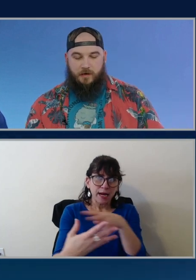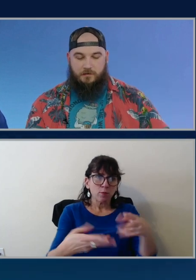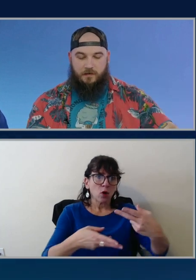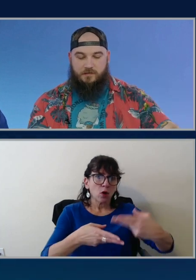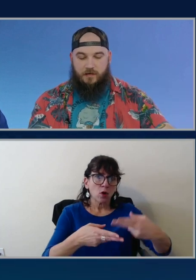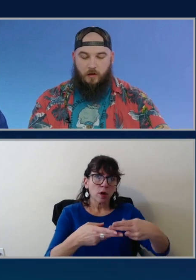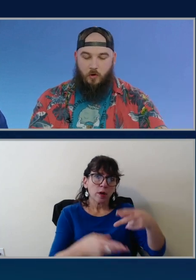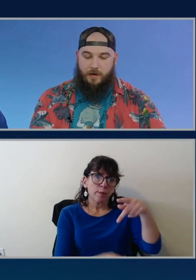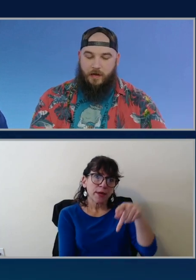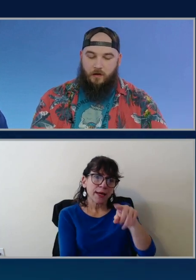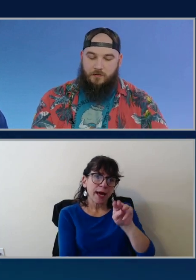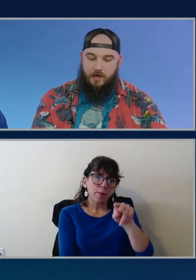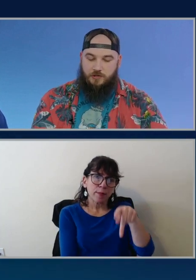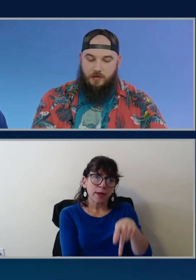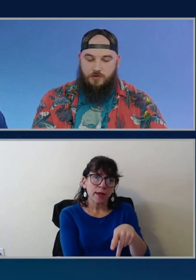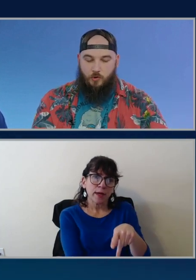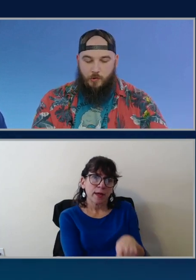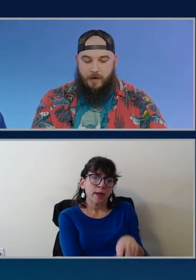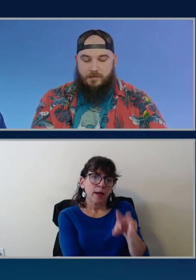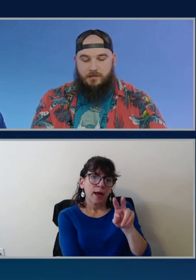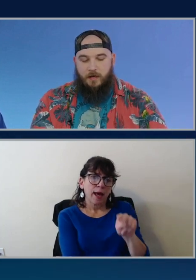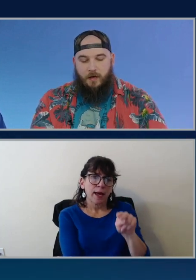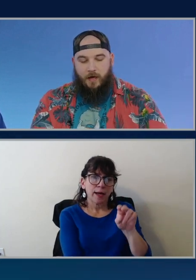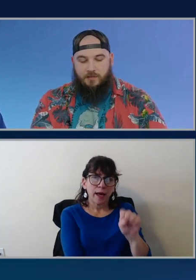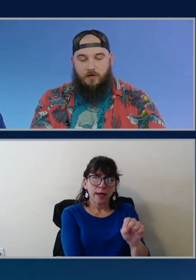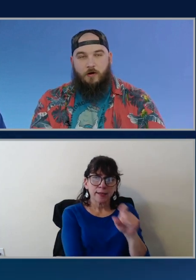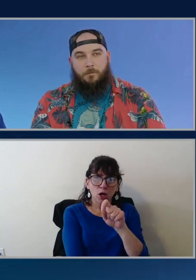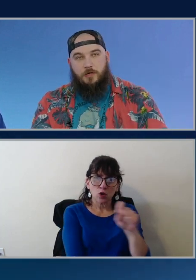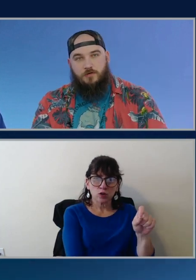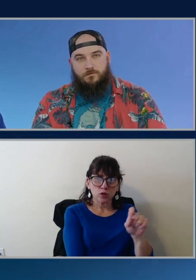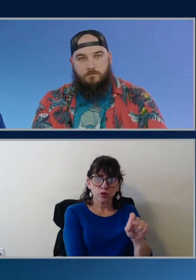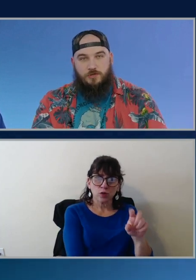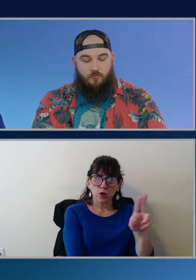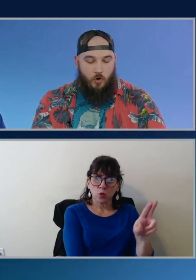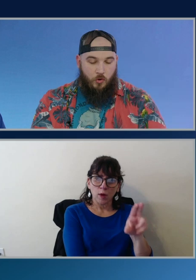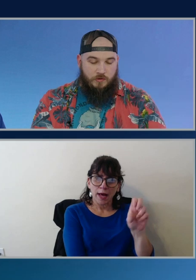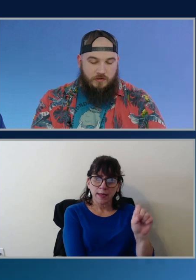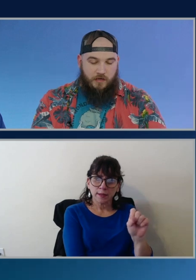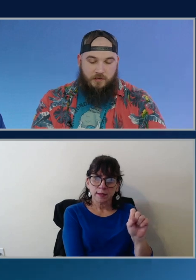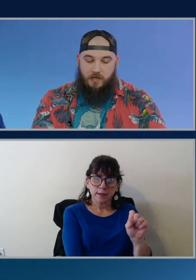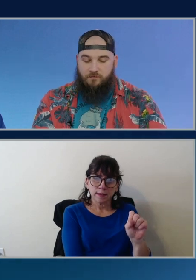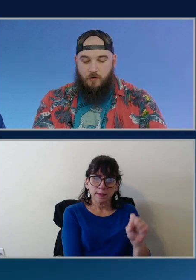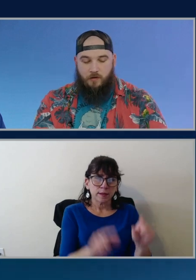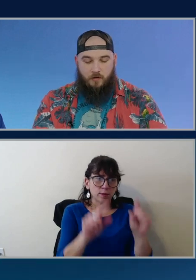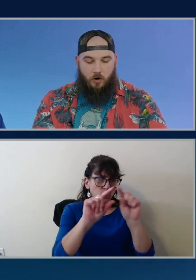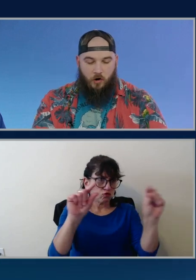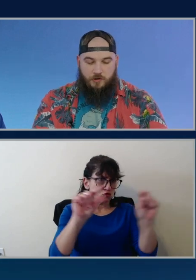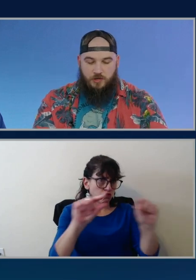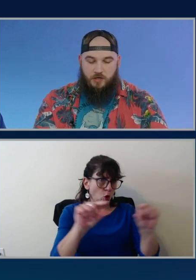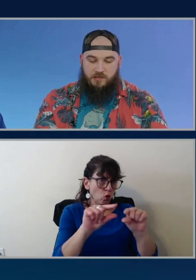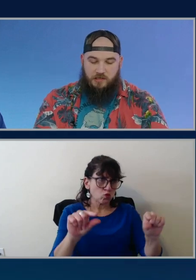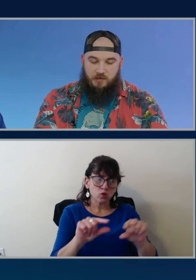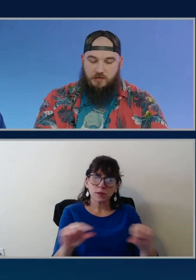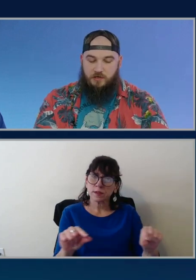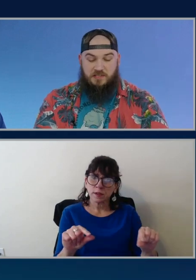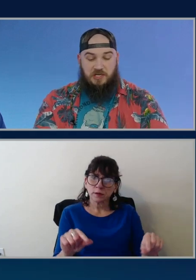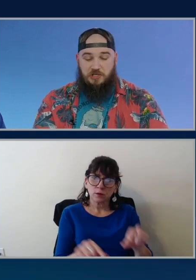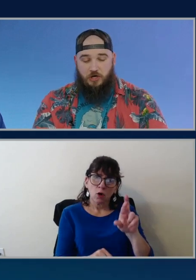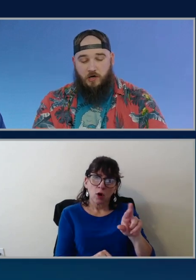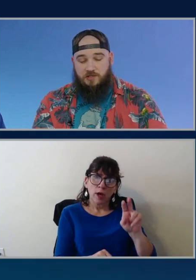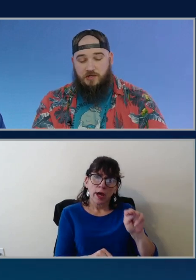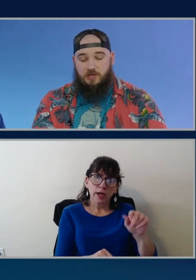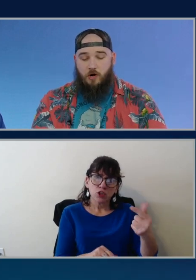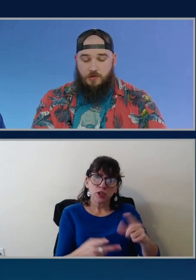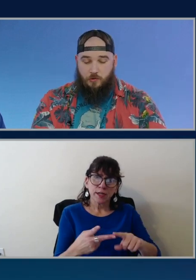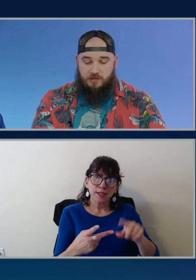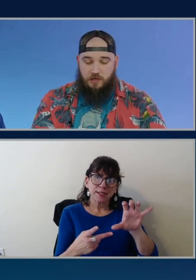PMT NTSL ONL _US, and it's going to create a bunch of rows and data for it. RNG,